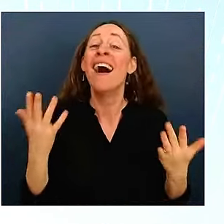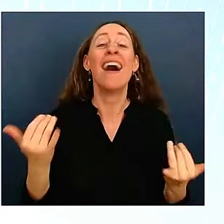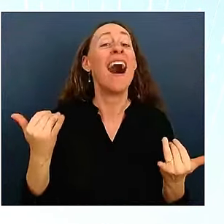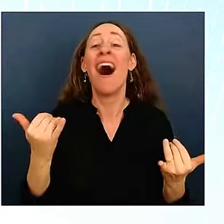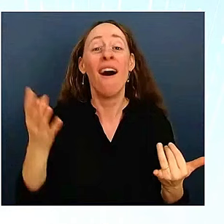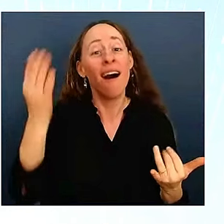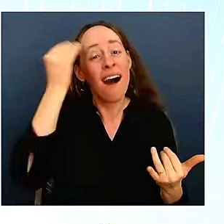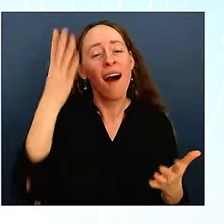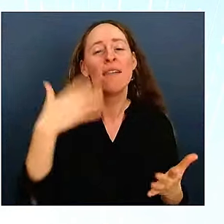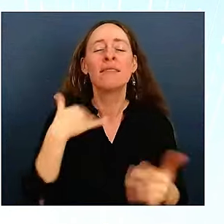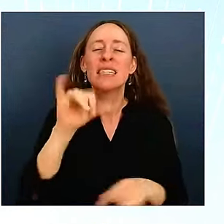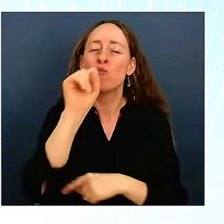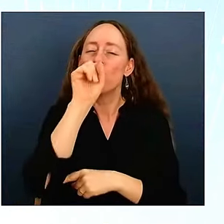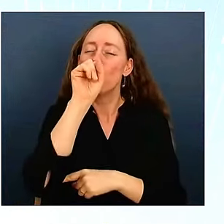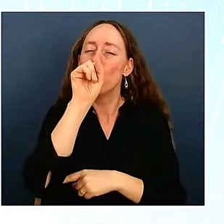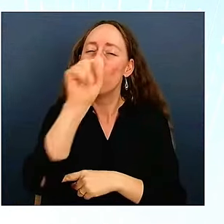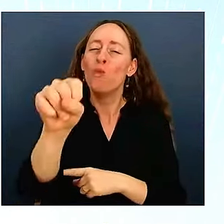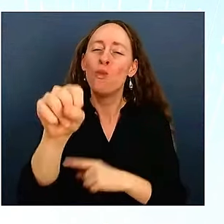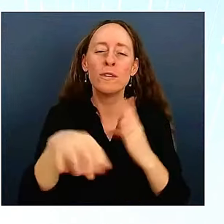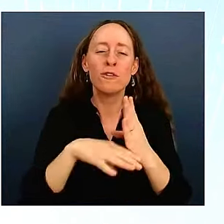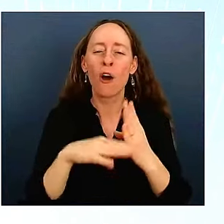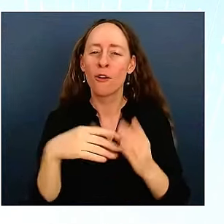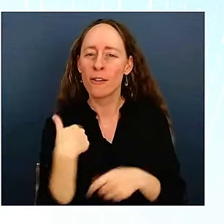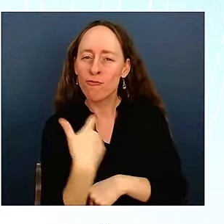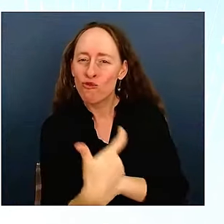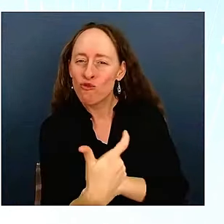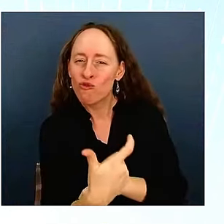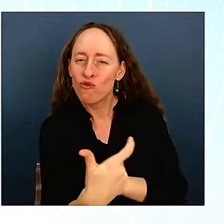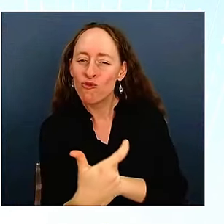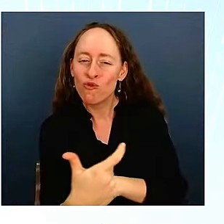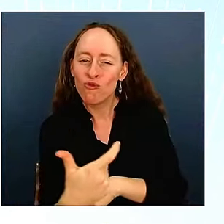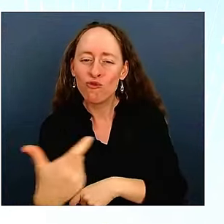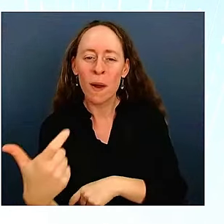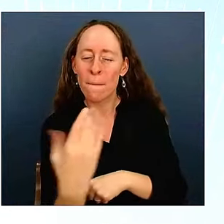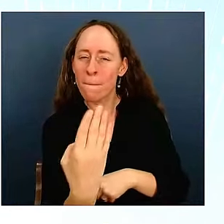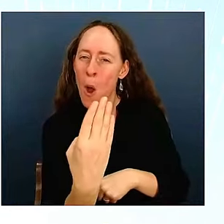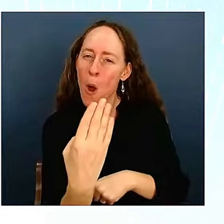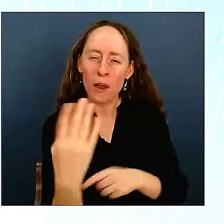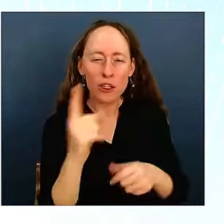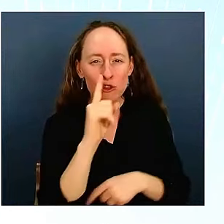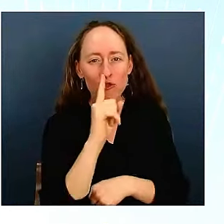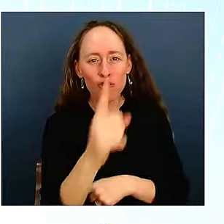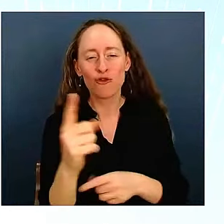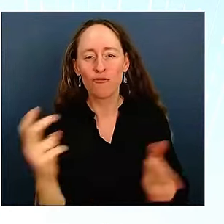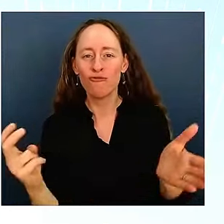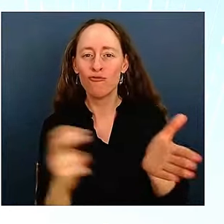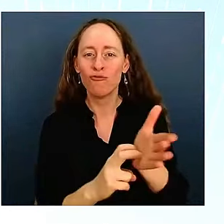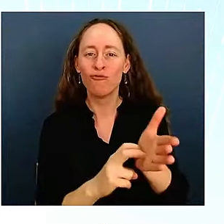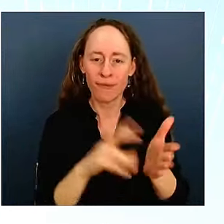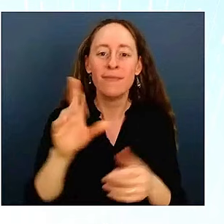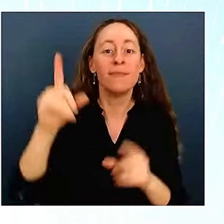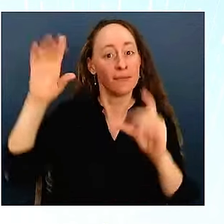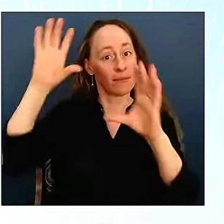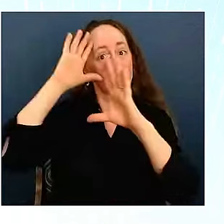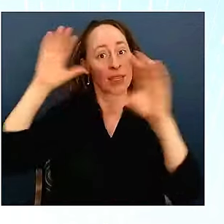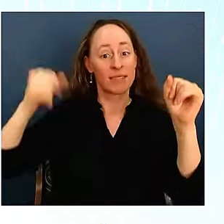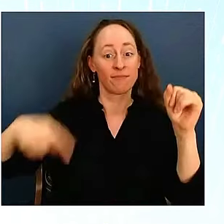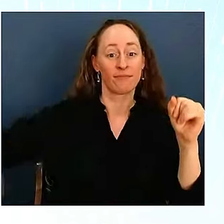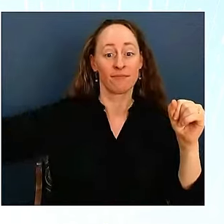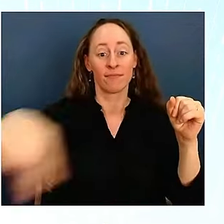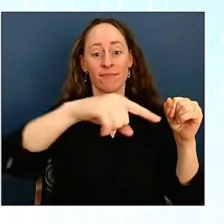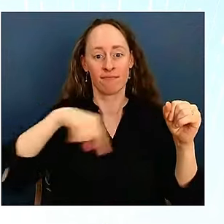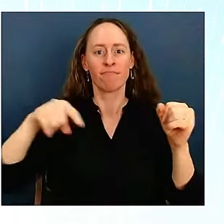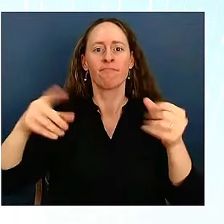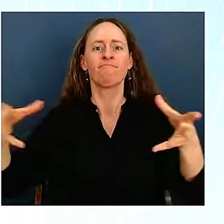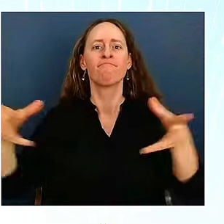watch the sport, and last year, I led the presidential delegation to the opening ceremony of the 2023 FIFA Women's